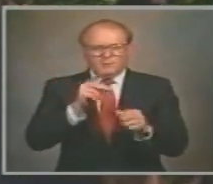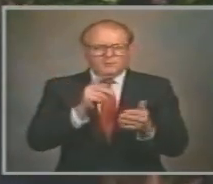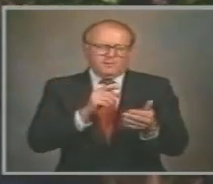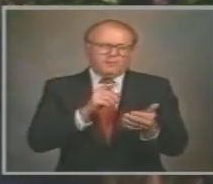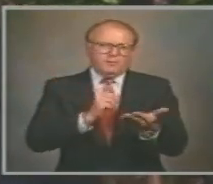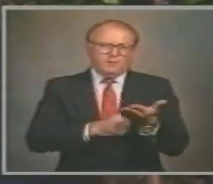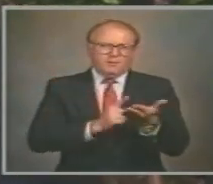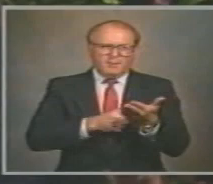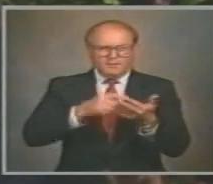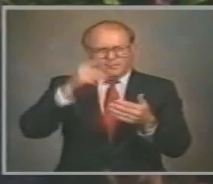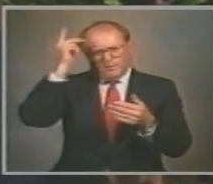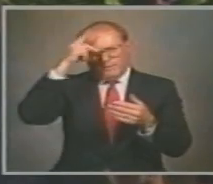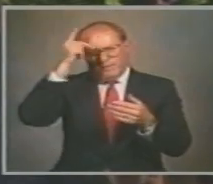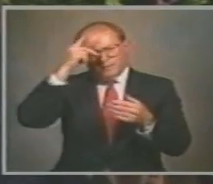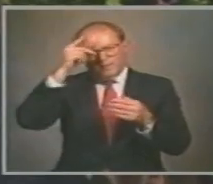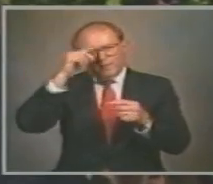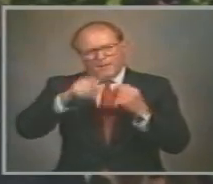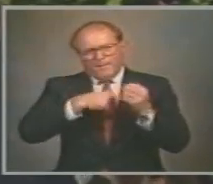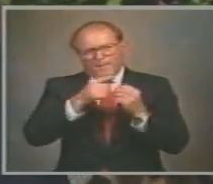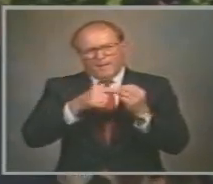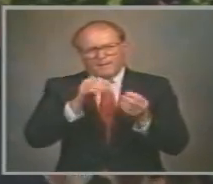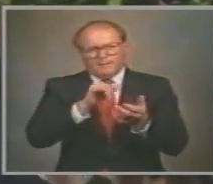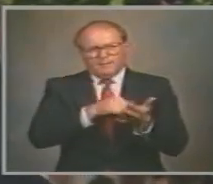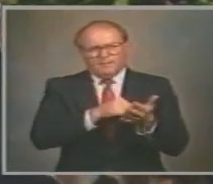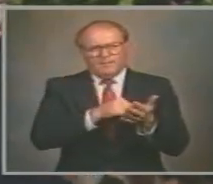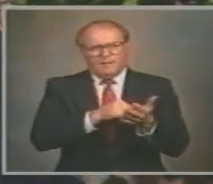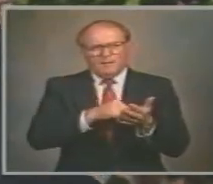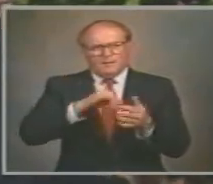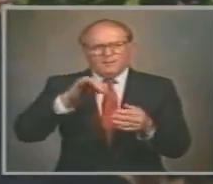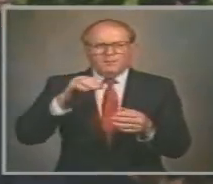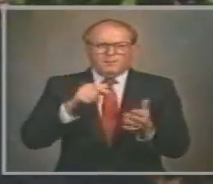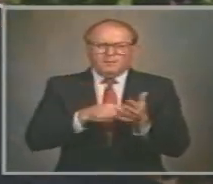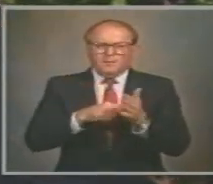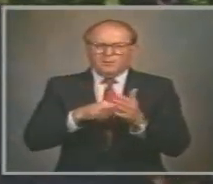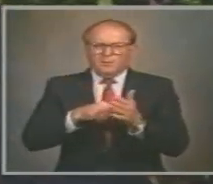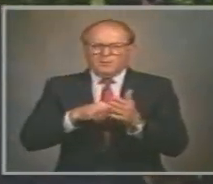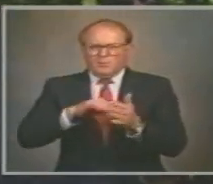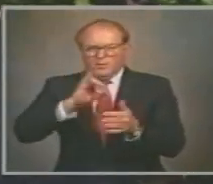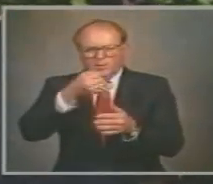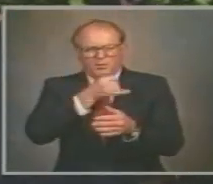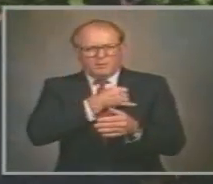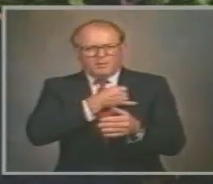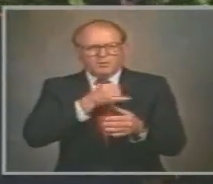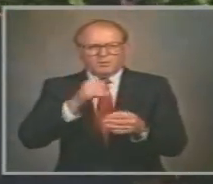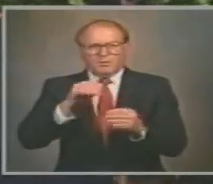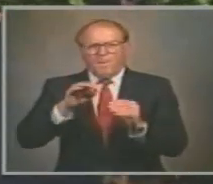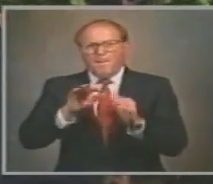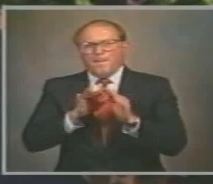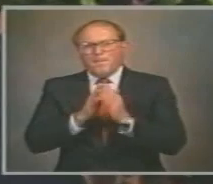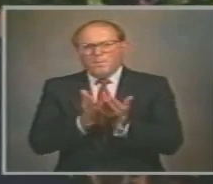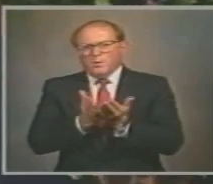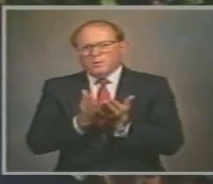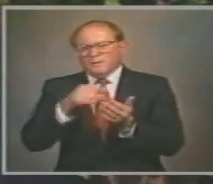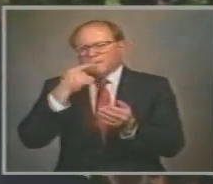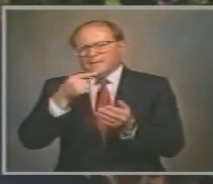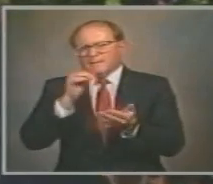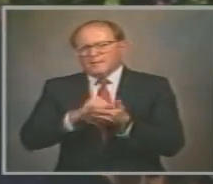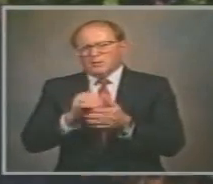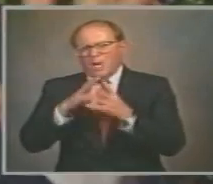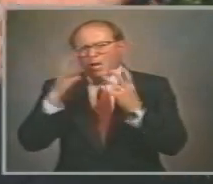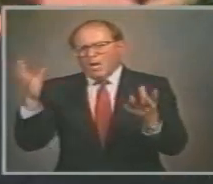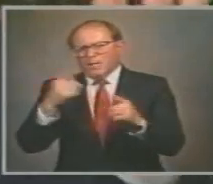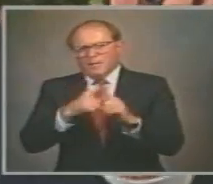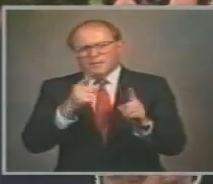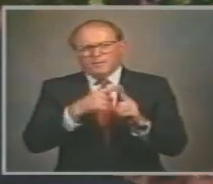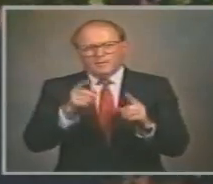on evolutionary theory. Johnson's book is a reminder to science that there is a lot of difference in scientific